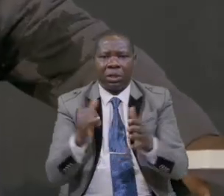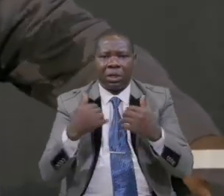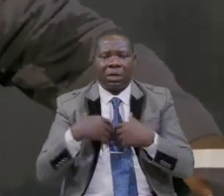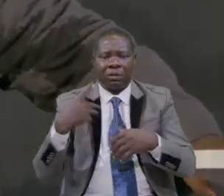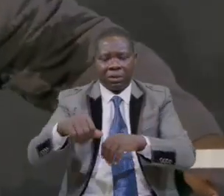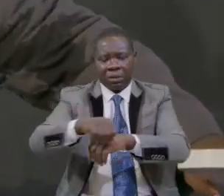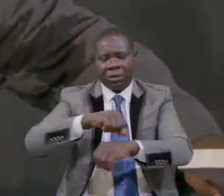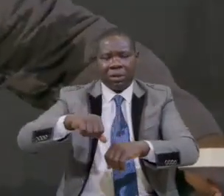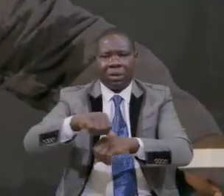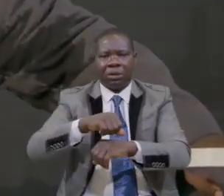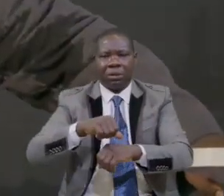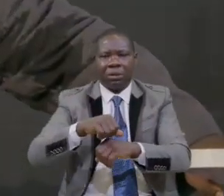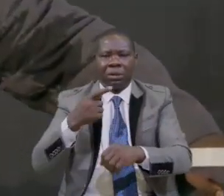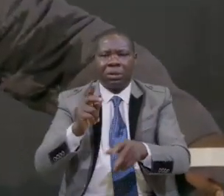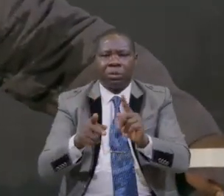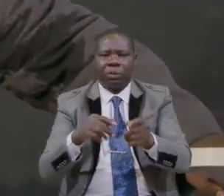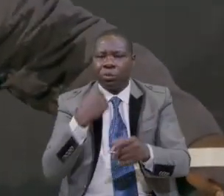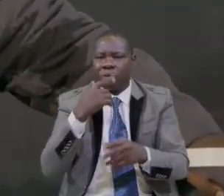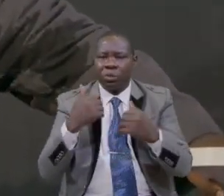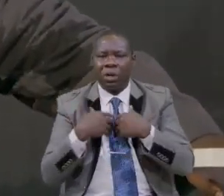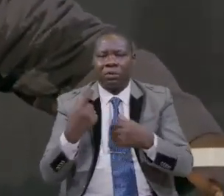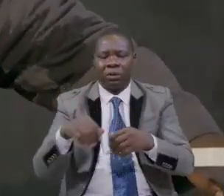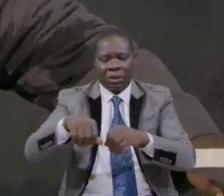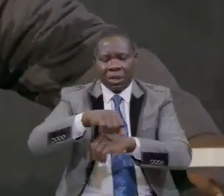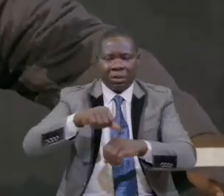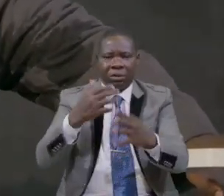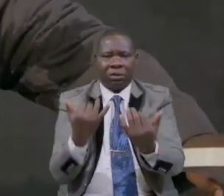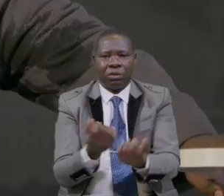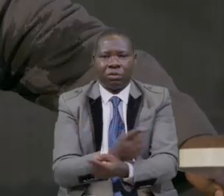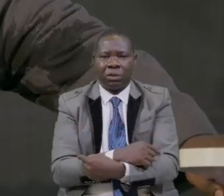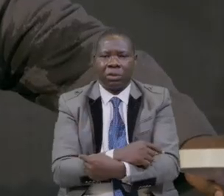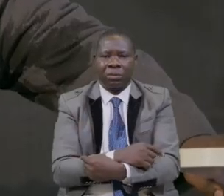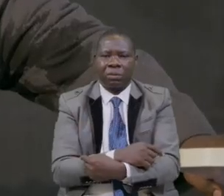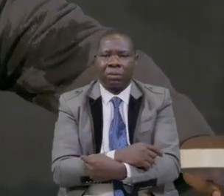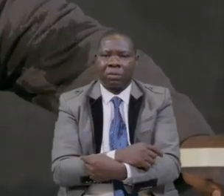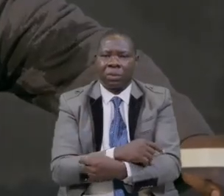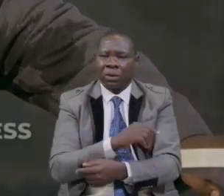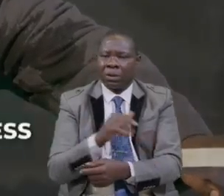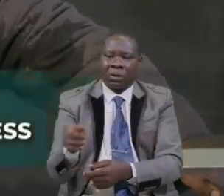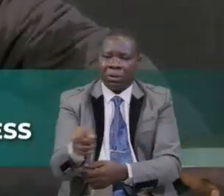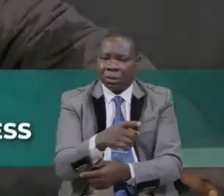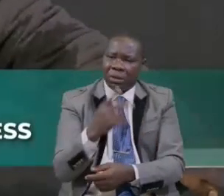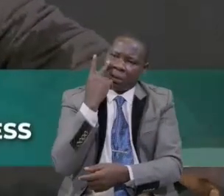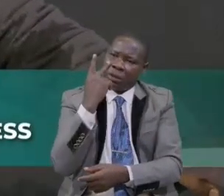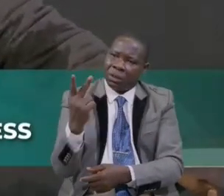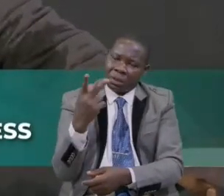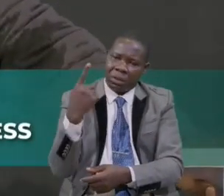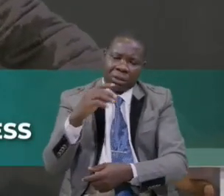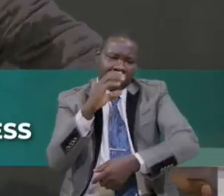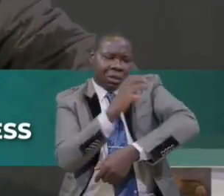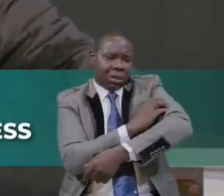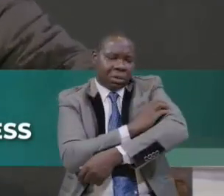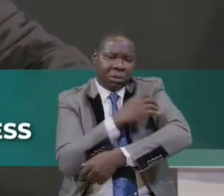The people who have the anointing today, they'll see the captain of the army coming from